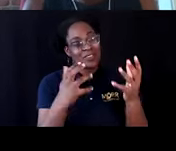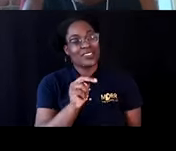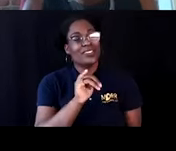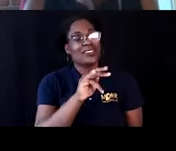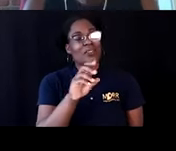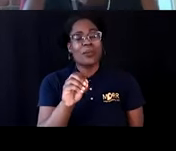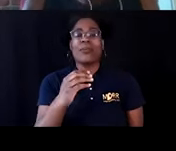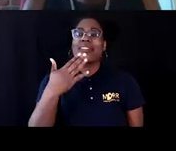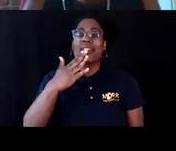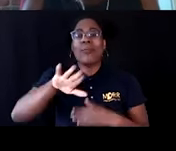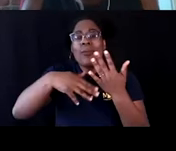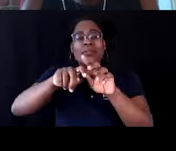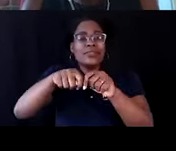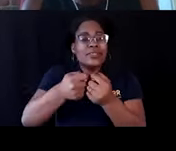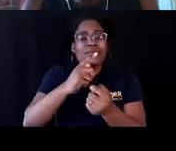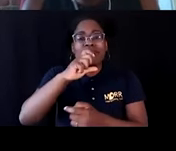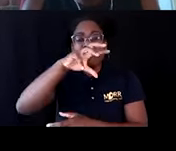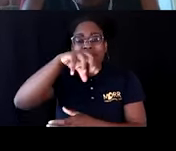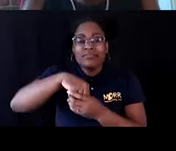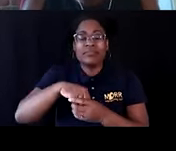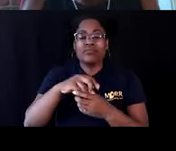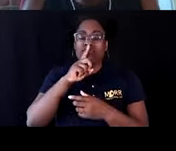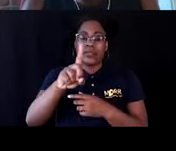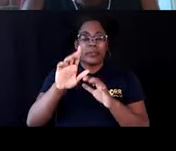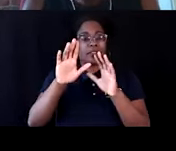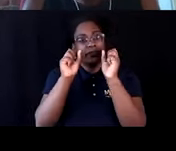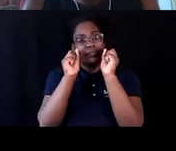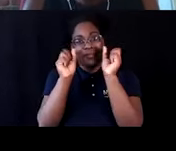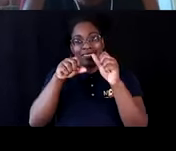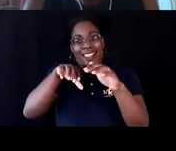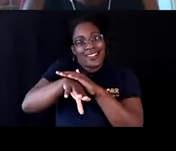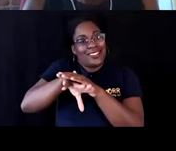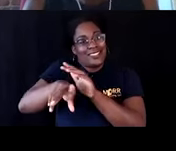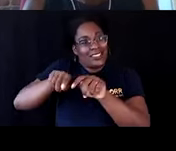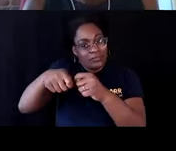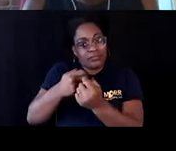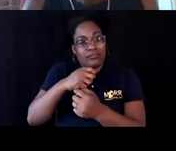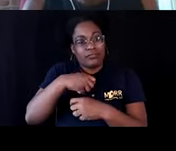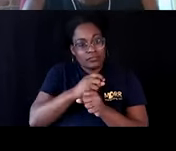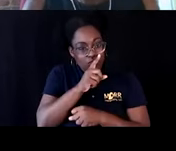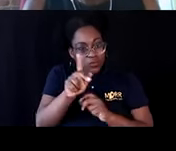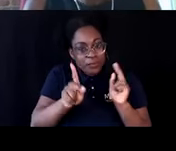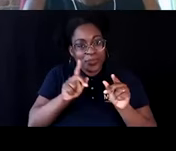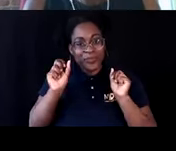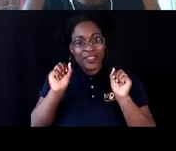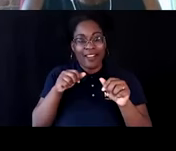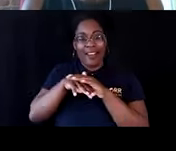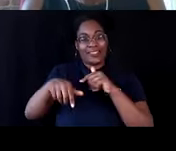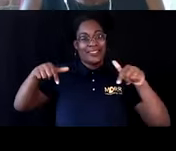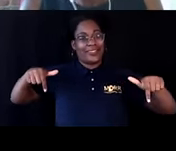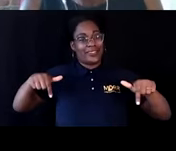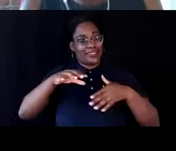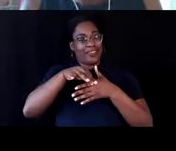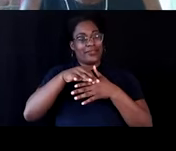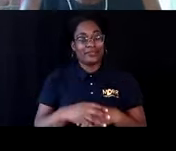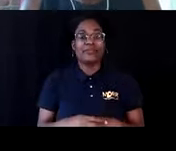for being such an amazing access team in advance. I already know we're about to do a great job together. I feel